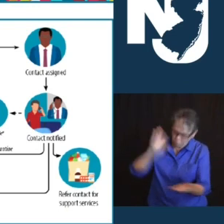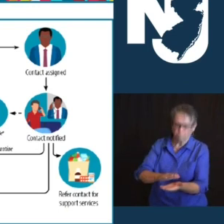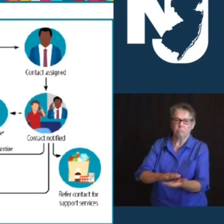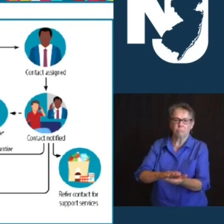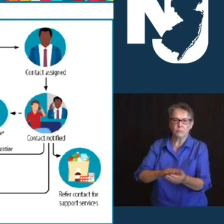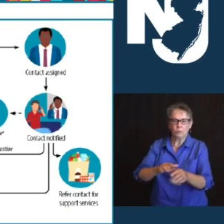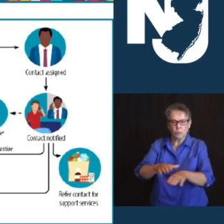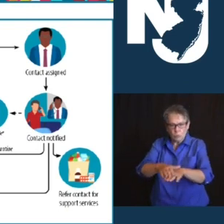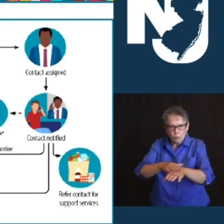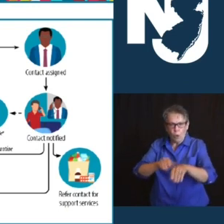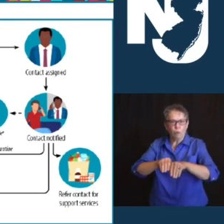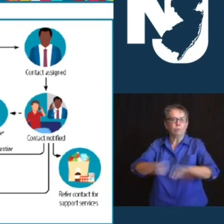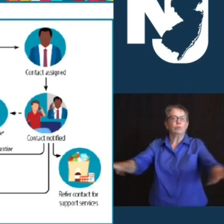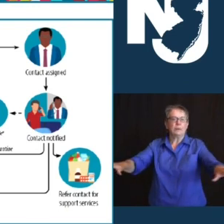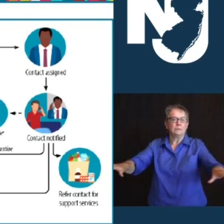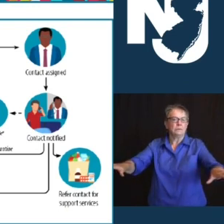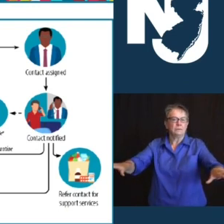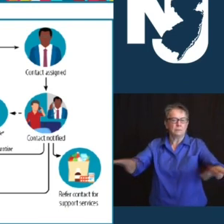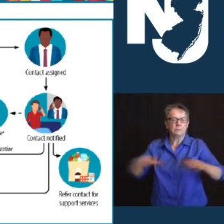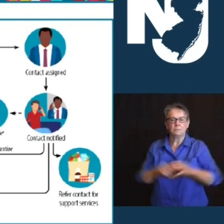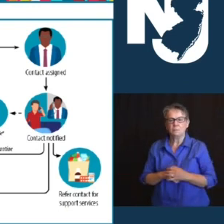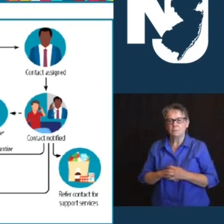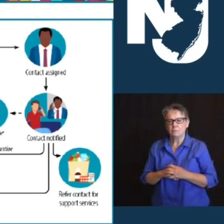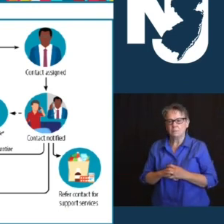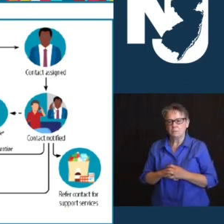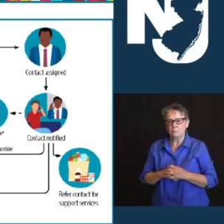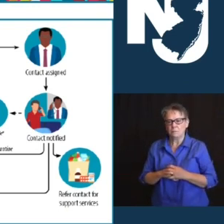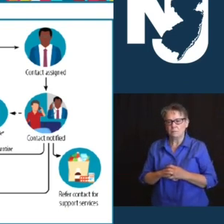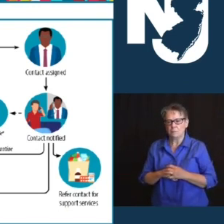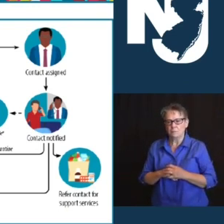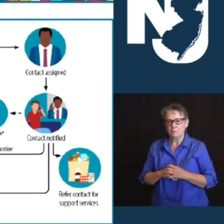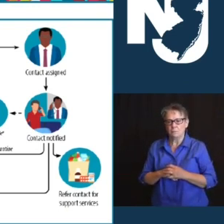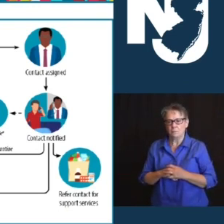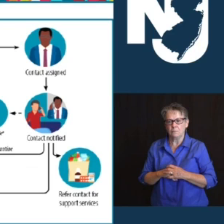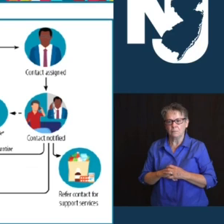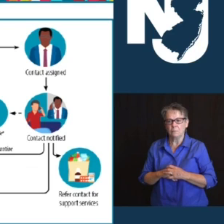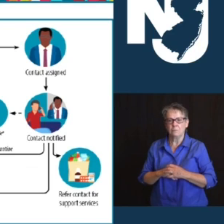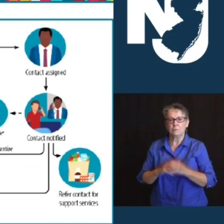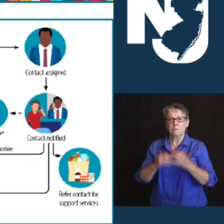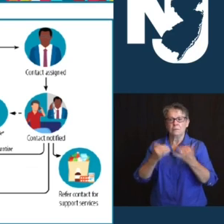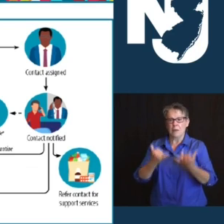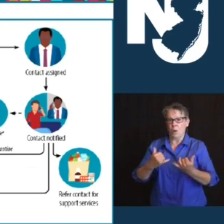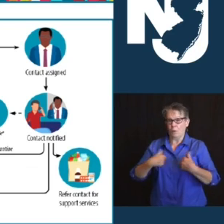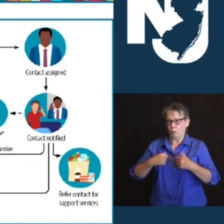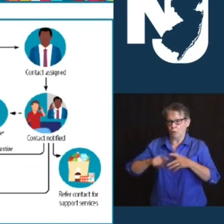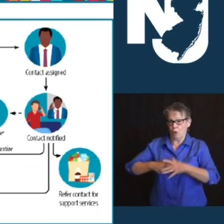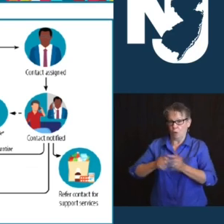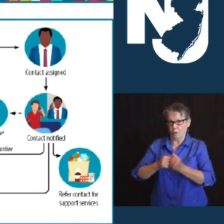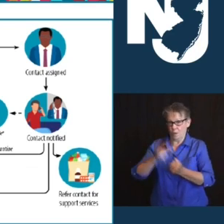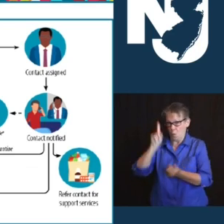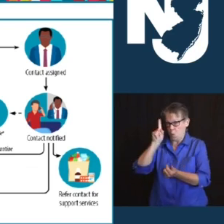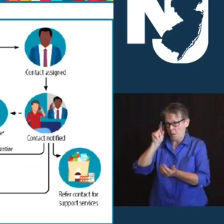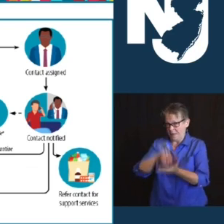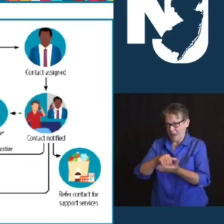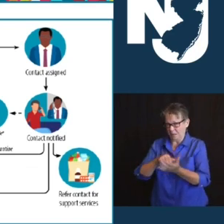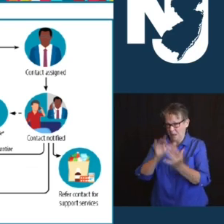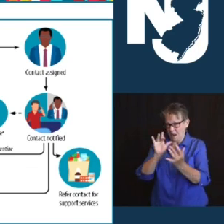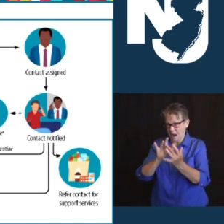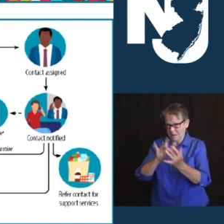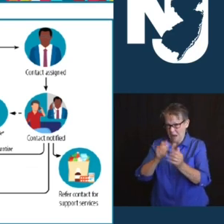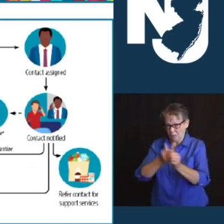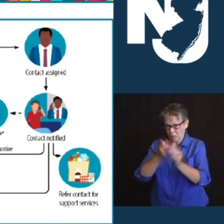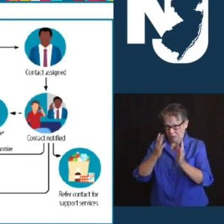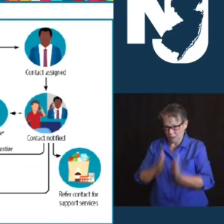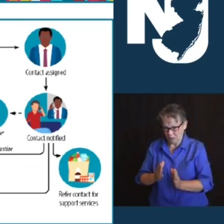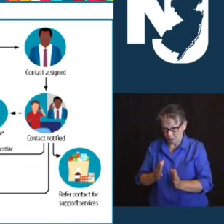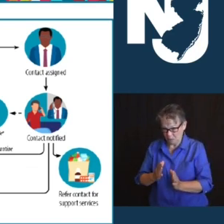with, 1,000 contact tracers, adding to the group that is already out there, and 21 social support coordinators who